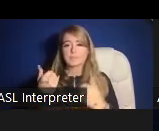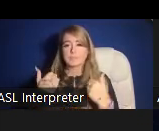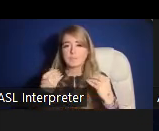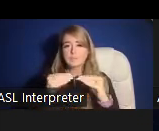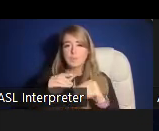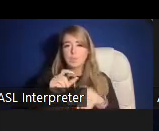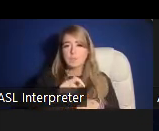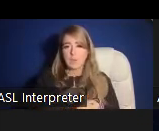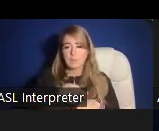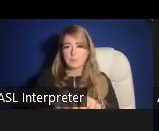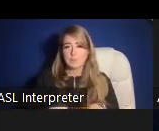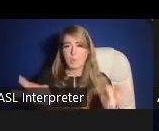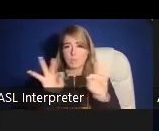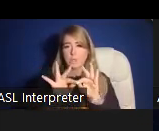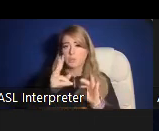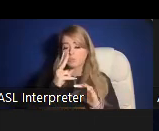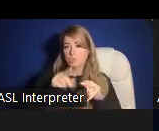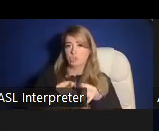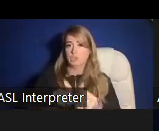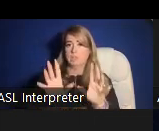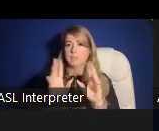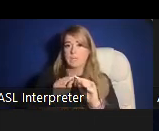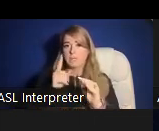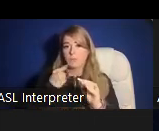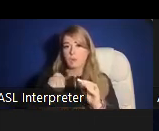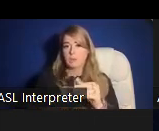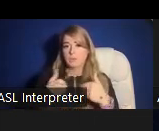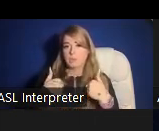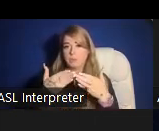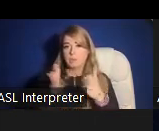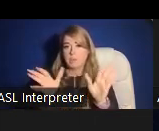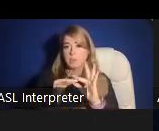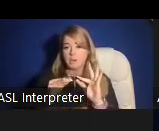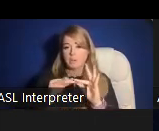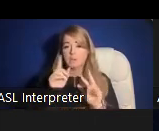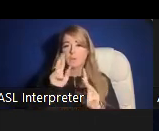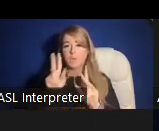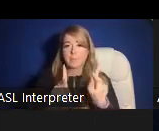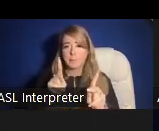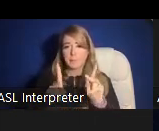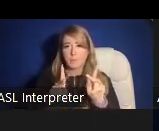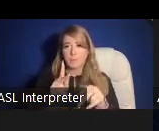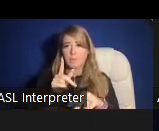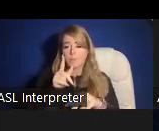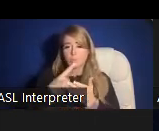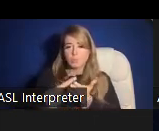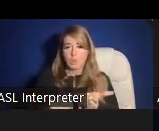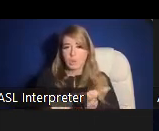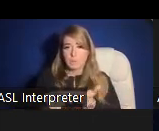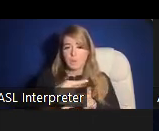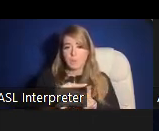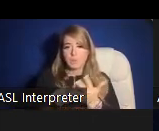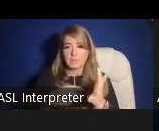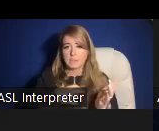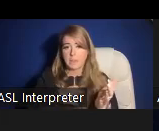time in our meetings for public comment for people to, talk about those complaints if they want